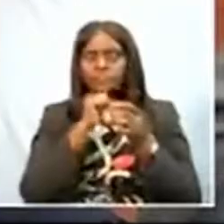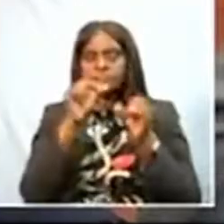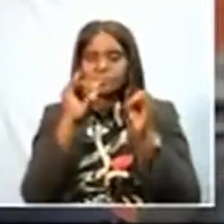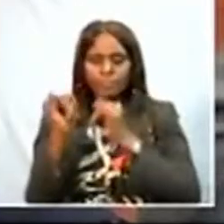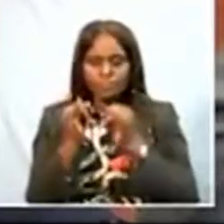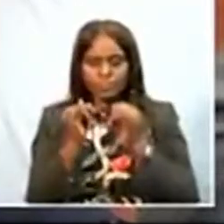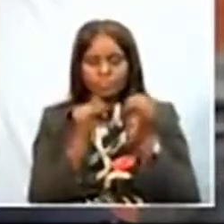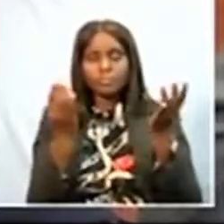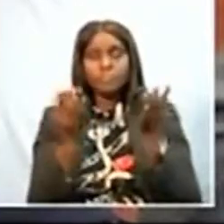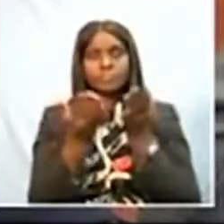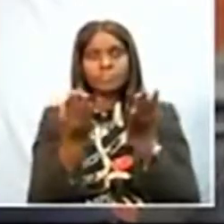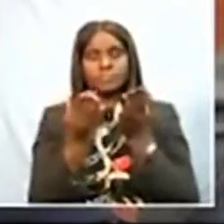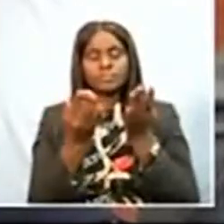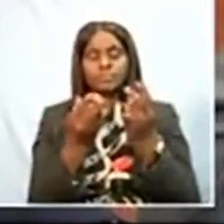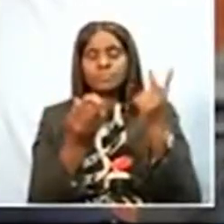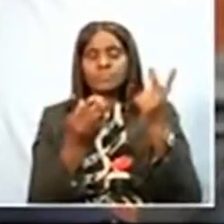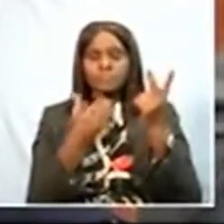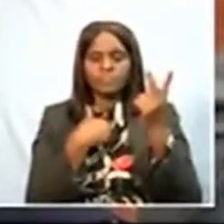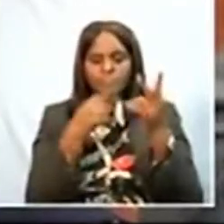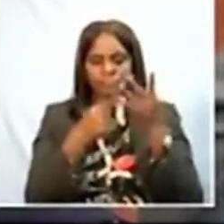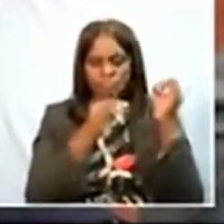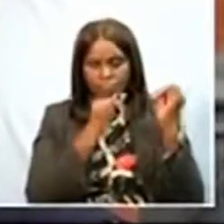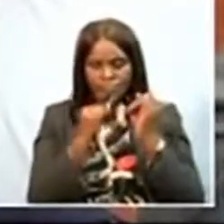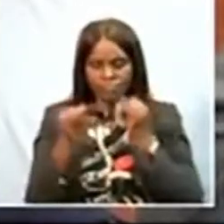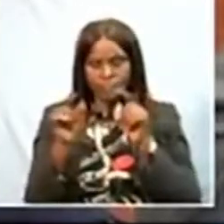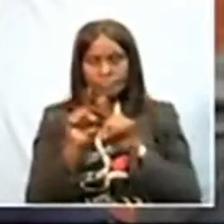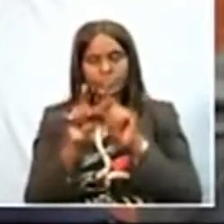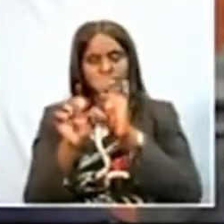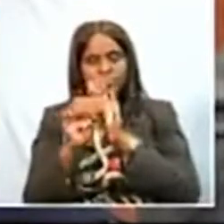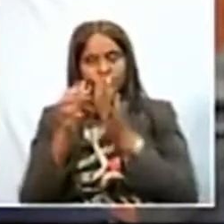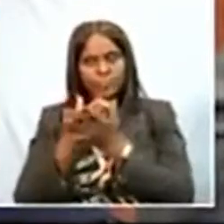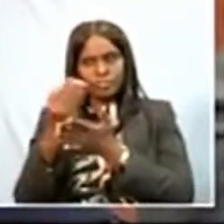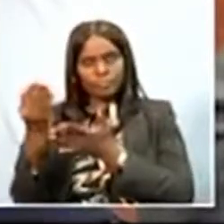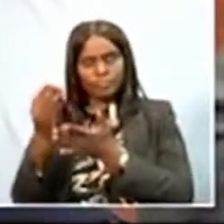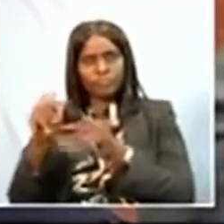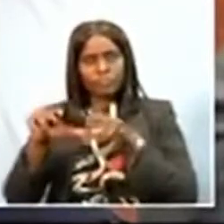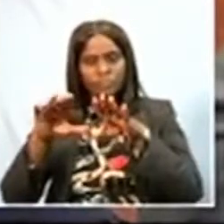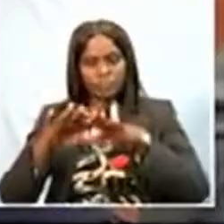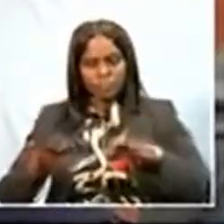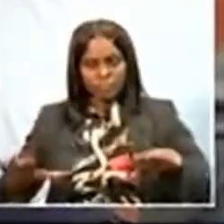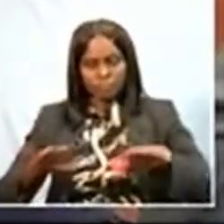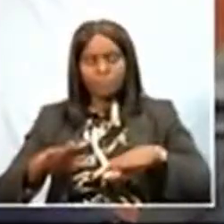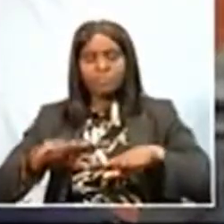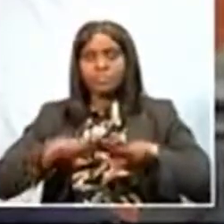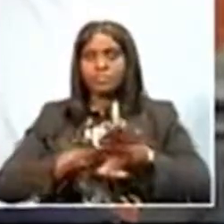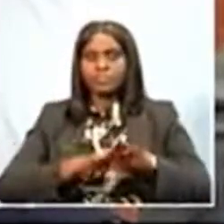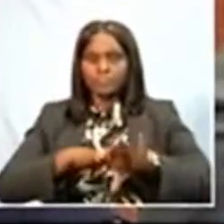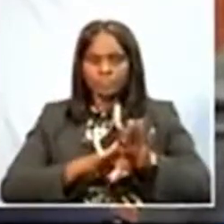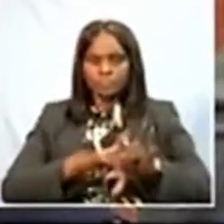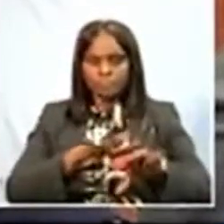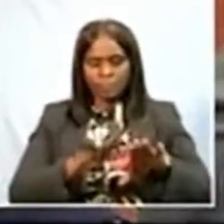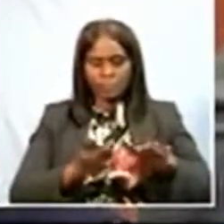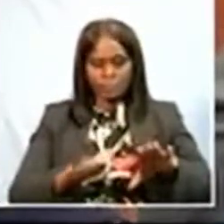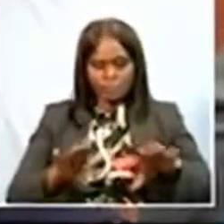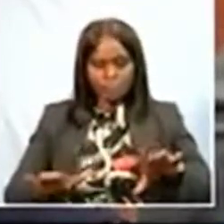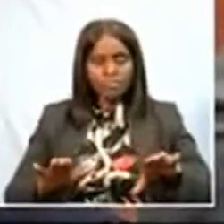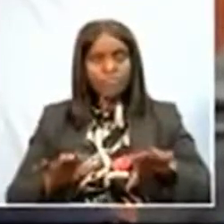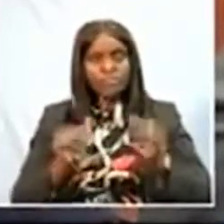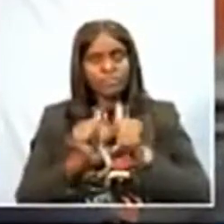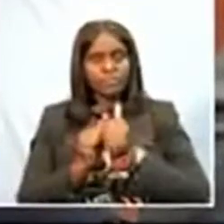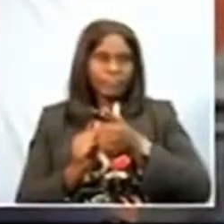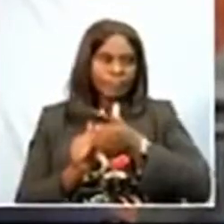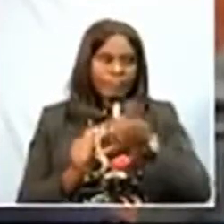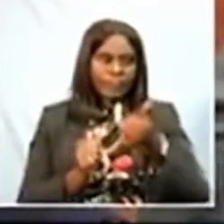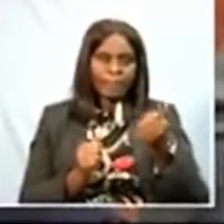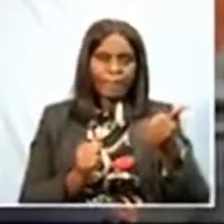implemented, 2 have been implemented, such as procurement of the low bed truck, a compactor, and the